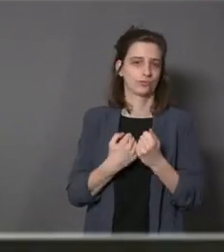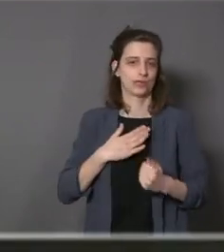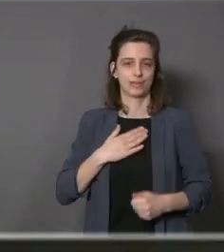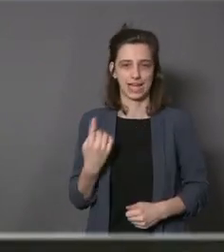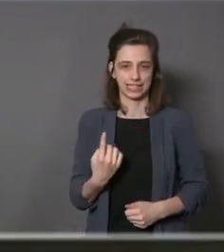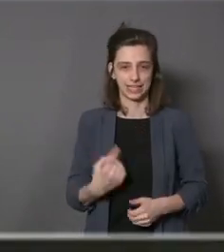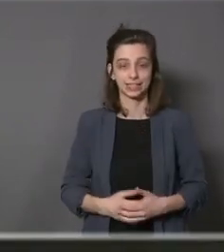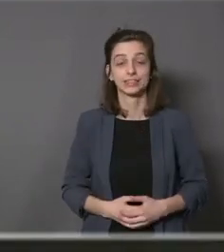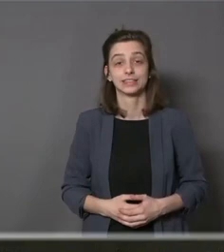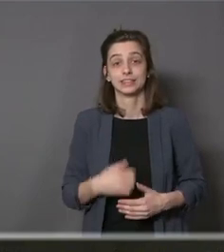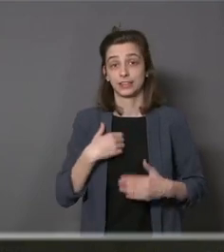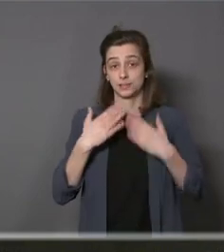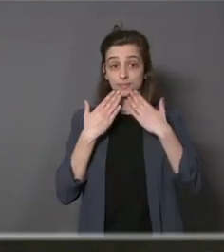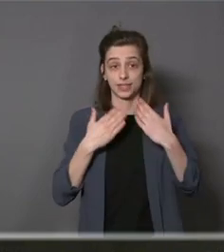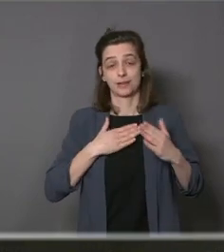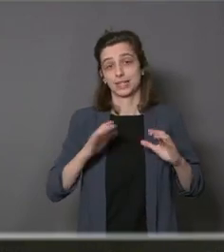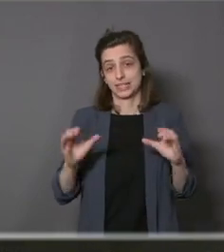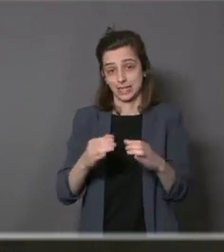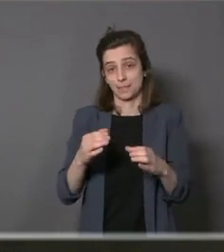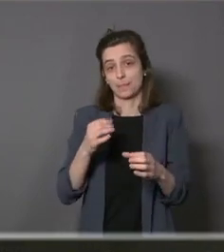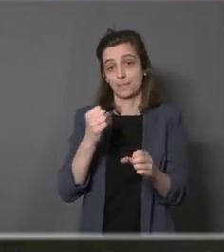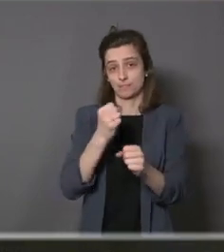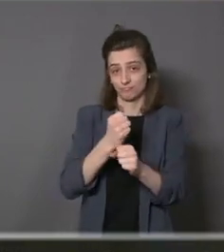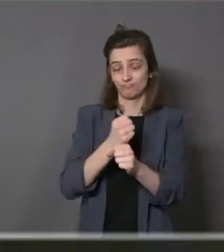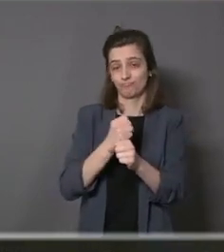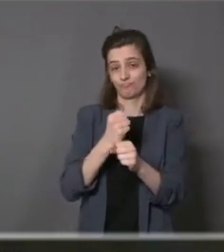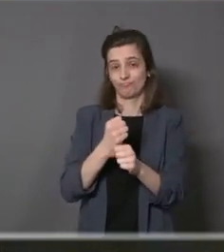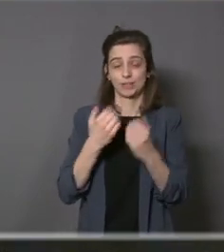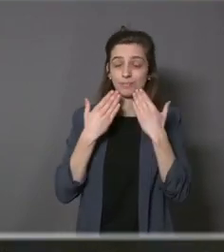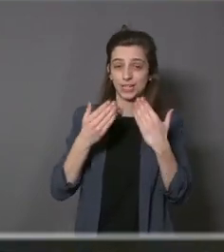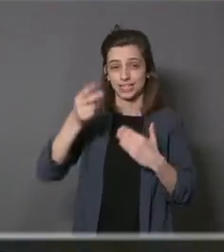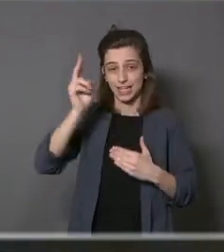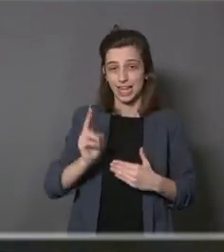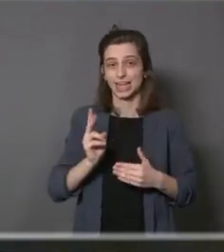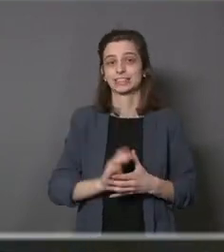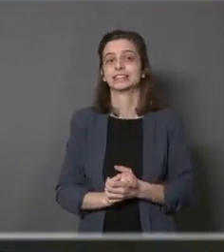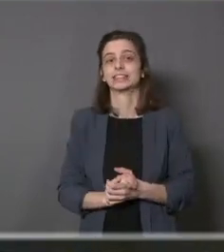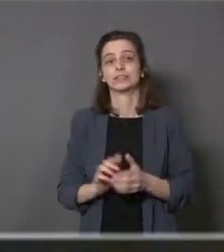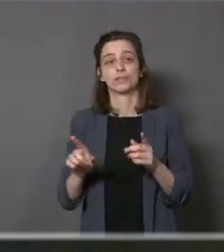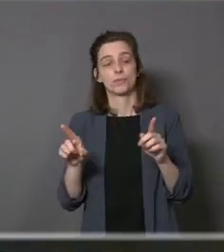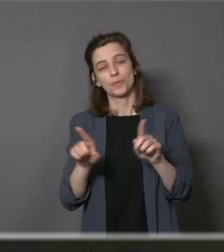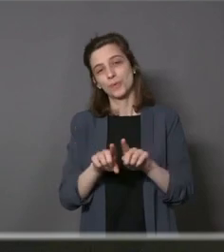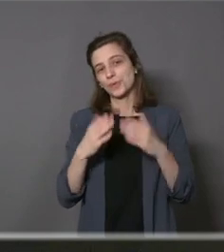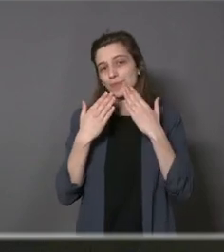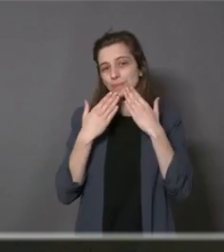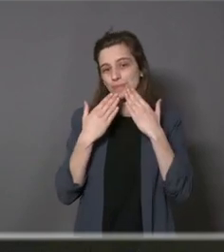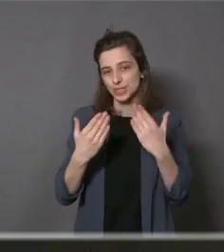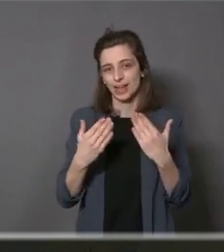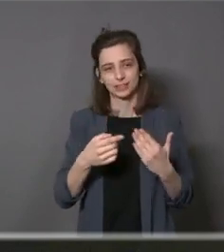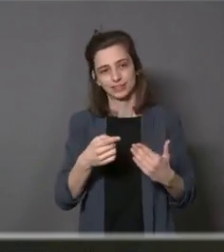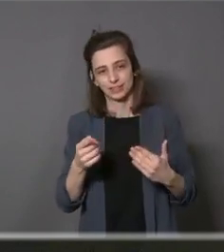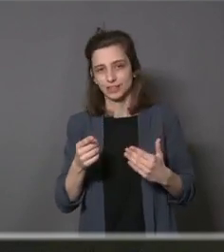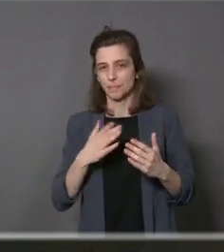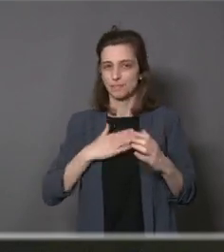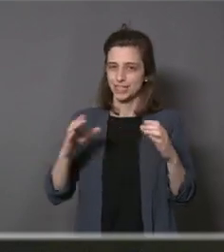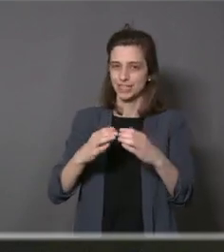work with this wonderful honor, and thank you for your devotion to the public good. You have